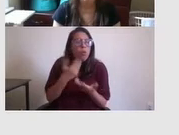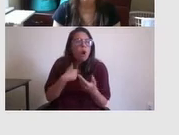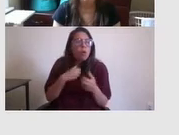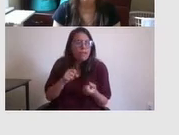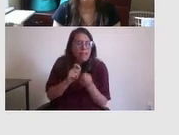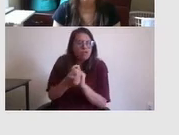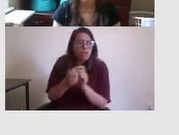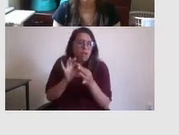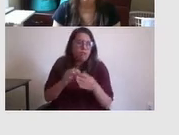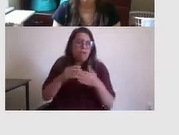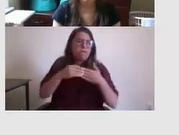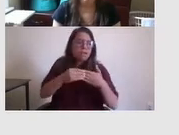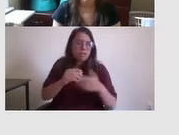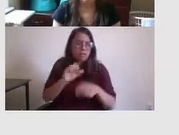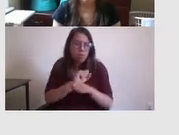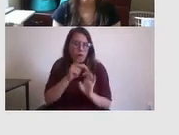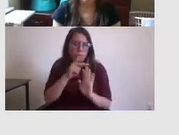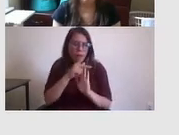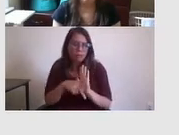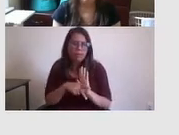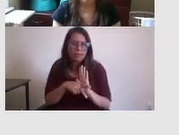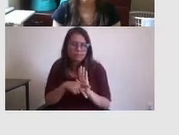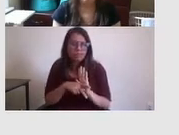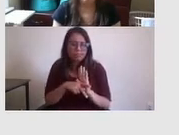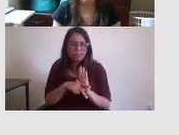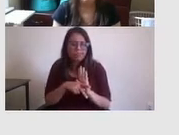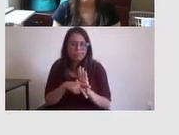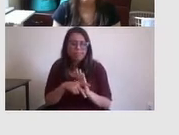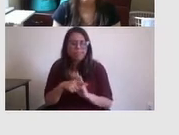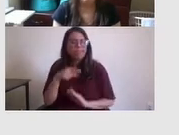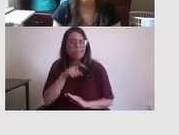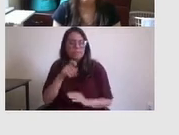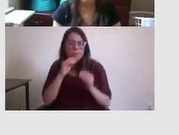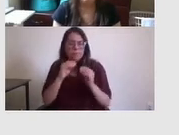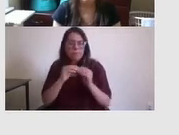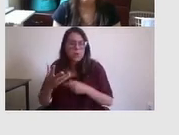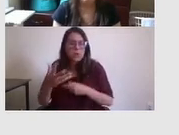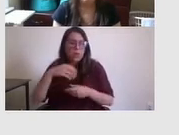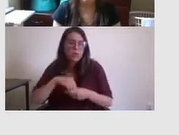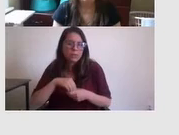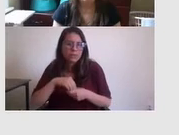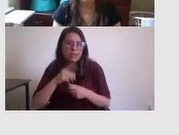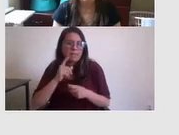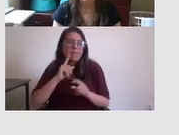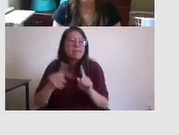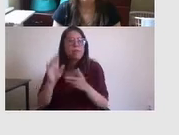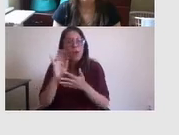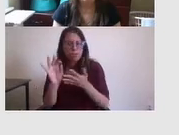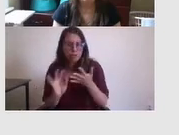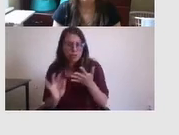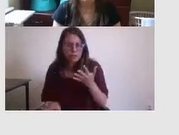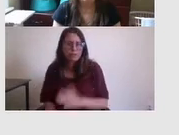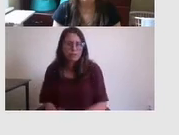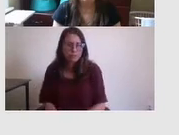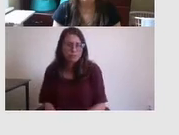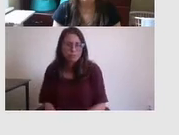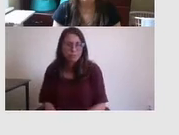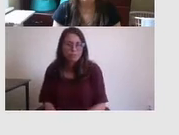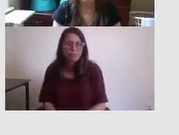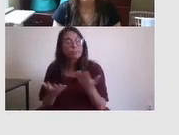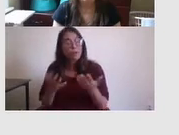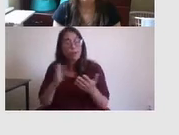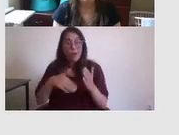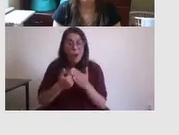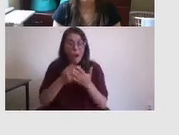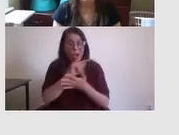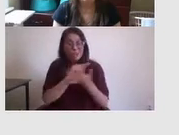more flexible and more inclusive of different options. So working on all of